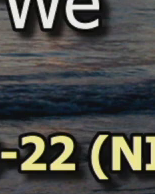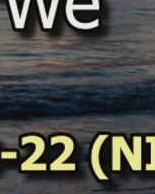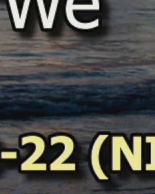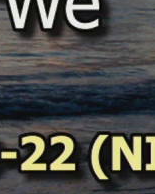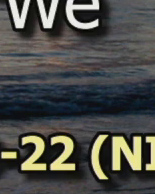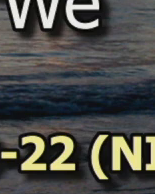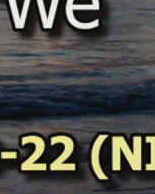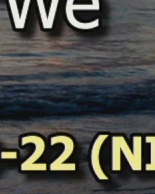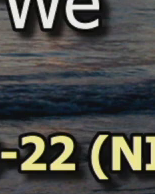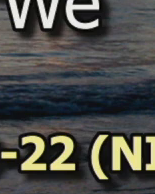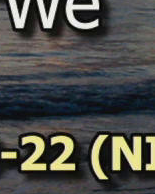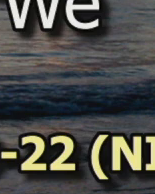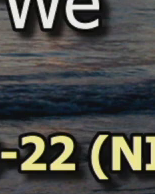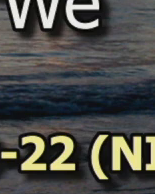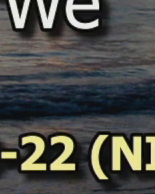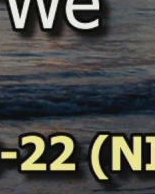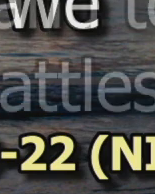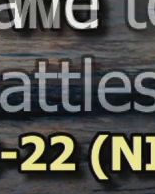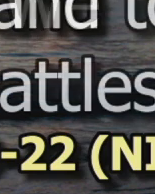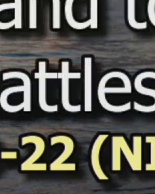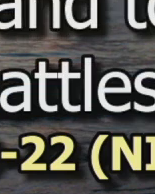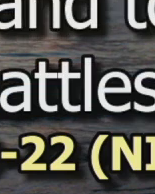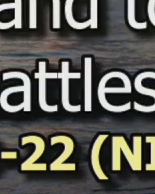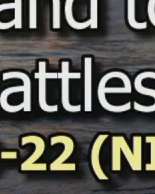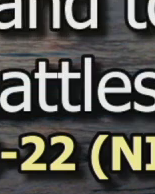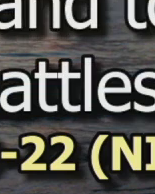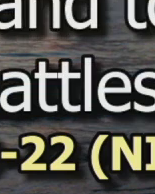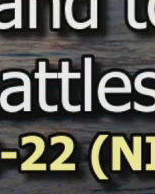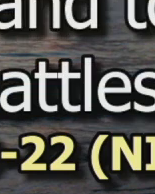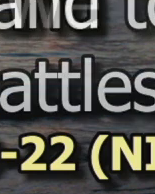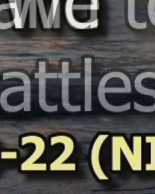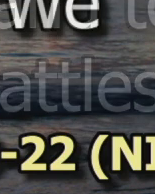No, they said, we want a king over us.